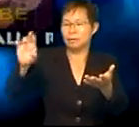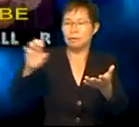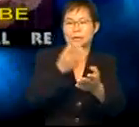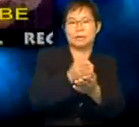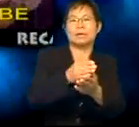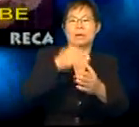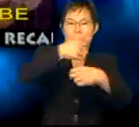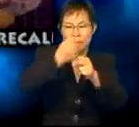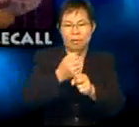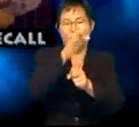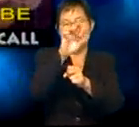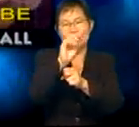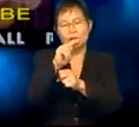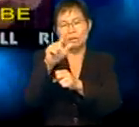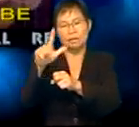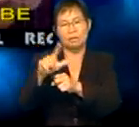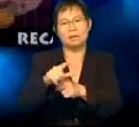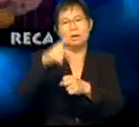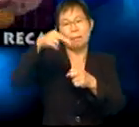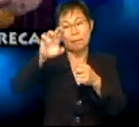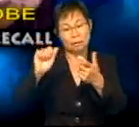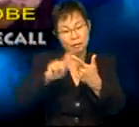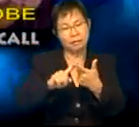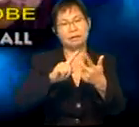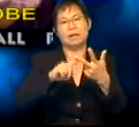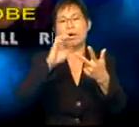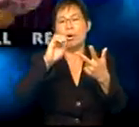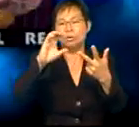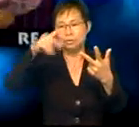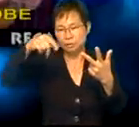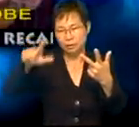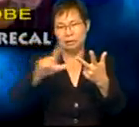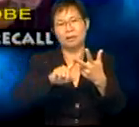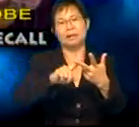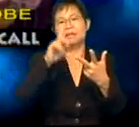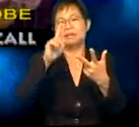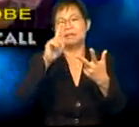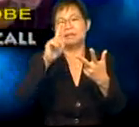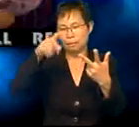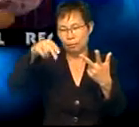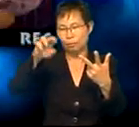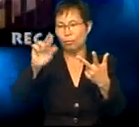of a frontal, parietal, occipital, and temporal lobe.